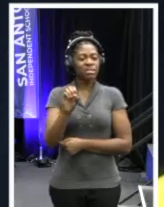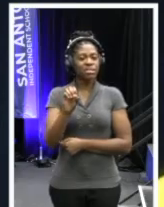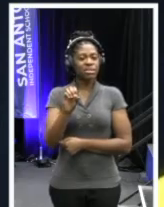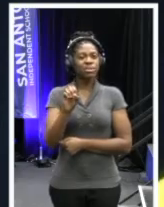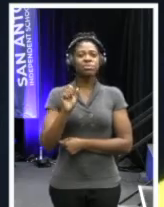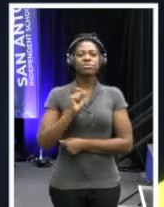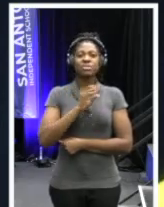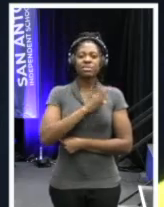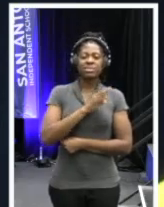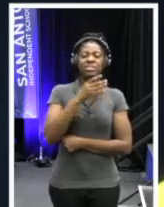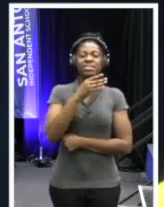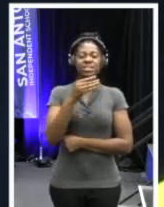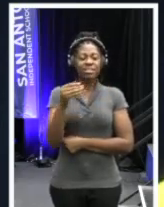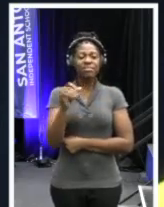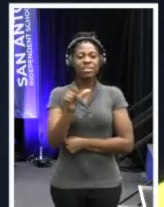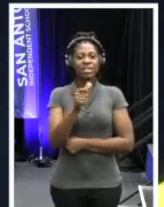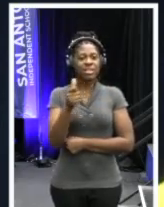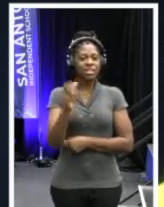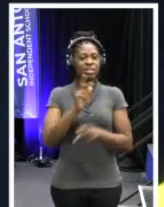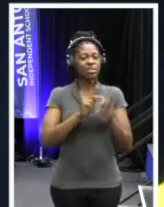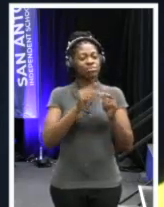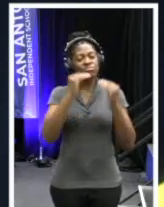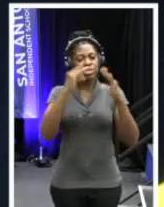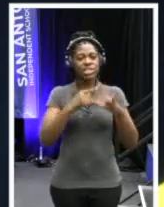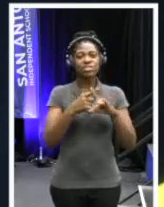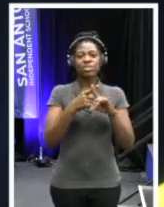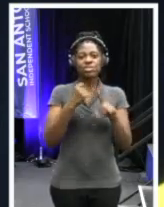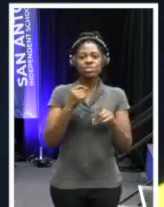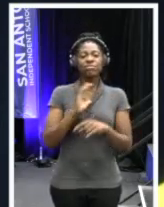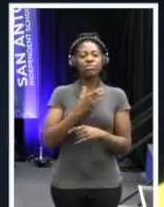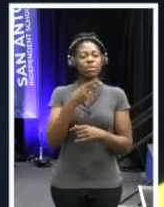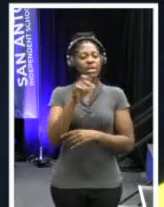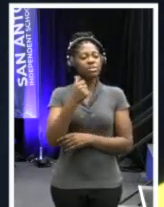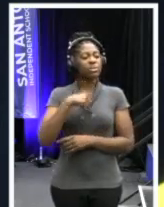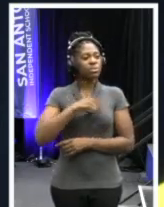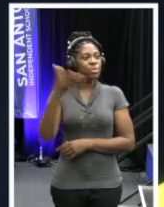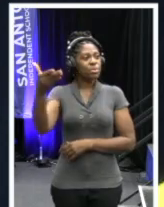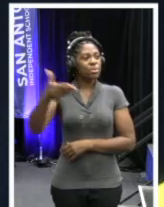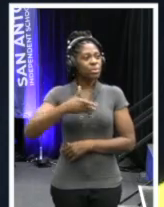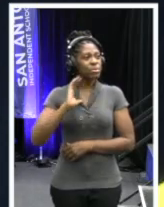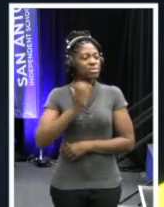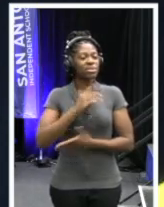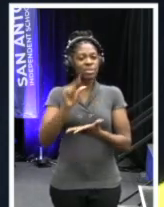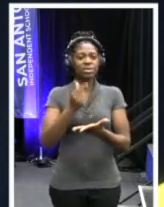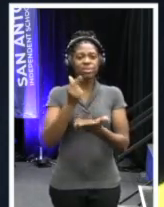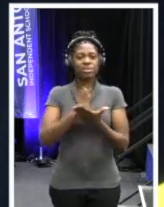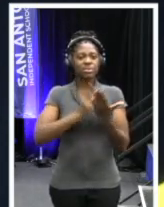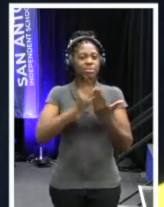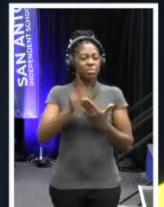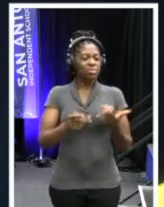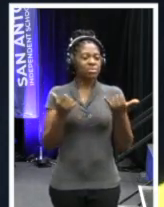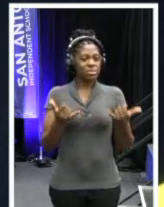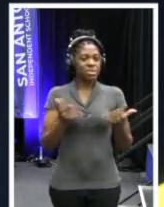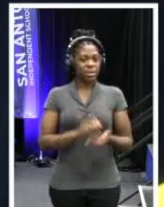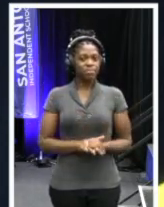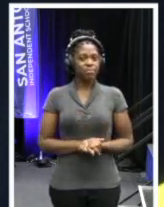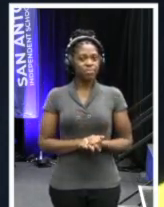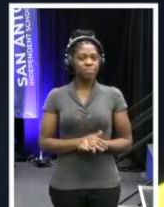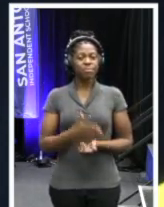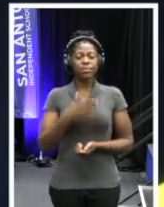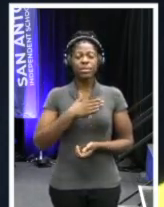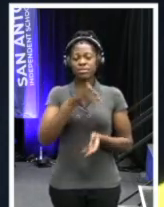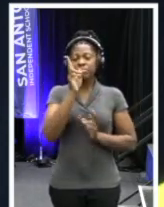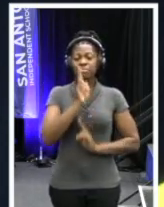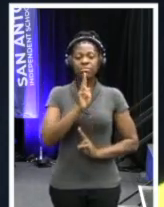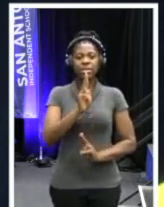faculty of Travis Early College High School, we welcome you to our 2024 commencement ceremonies. It is my privilege at this